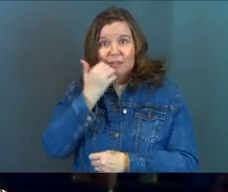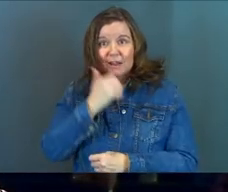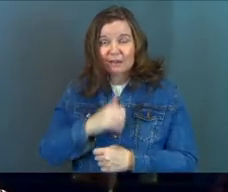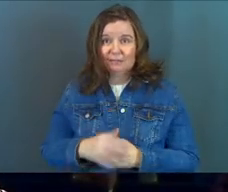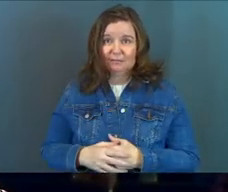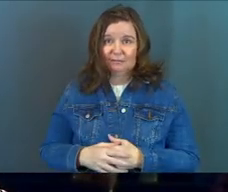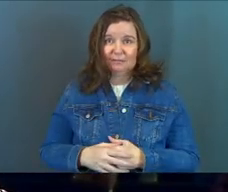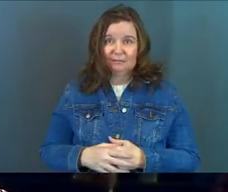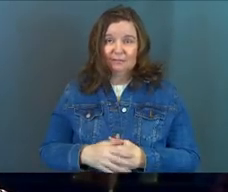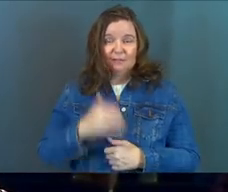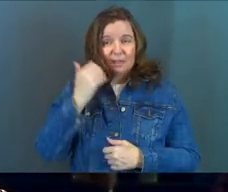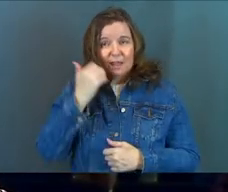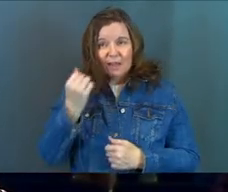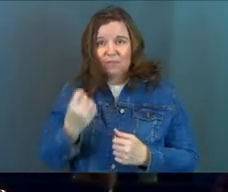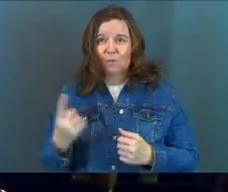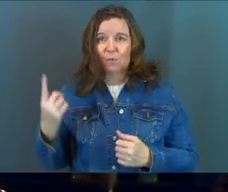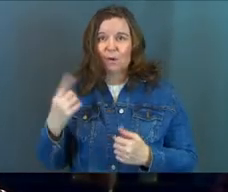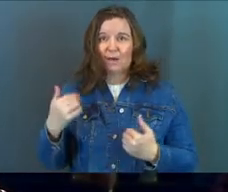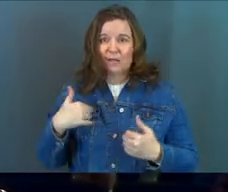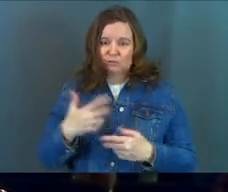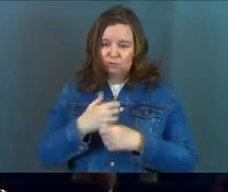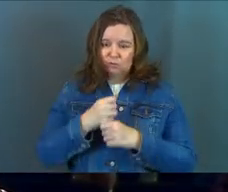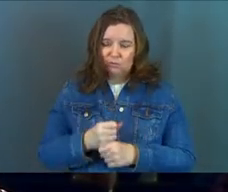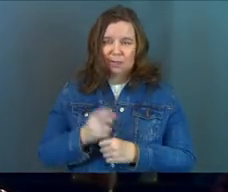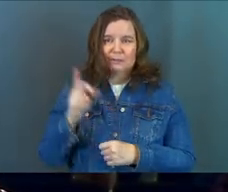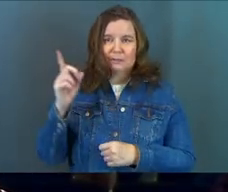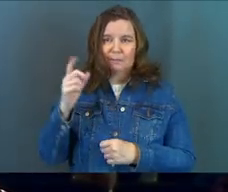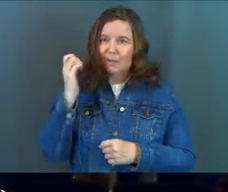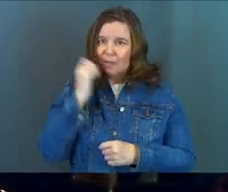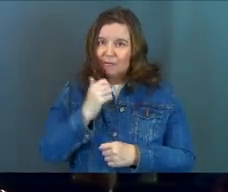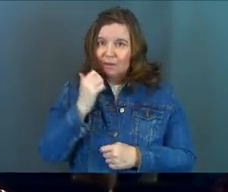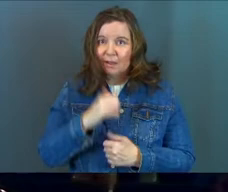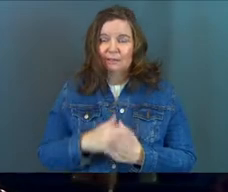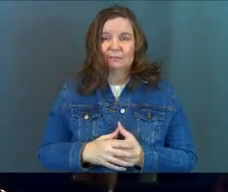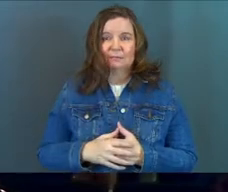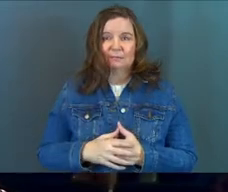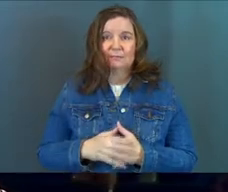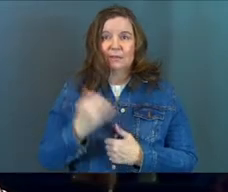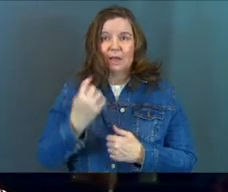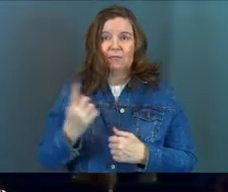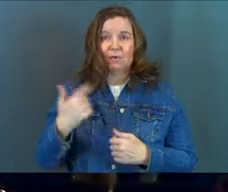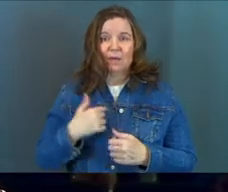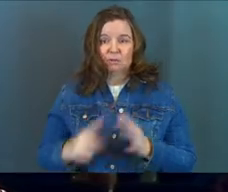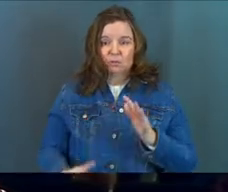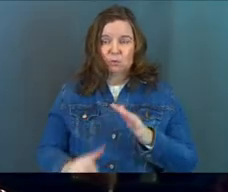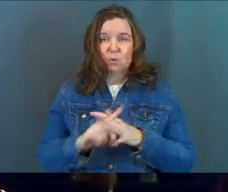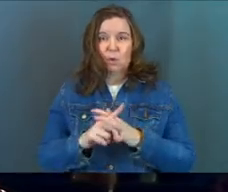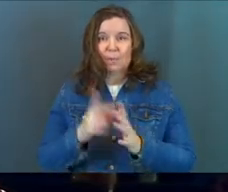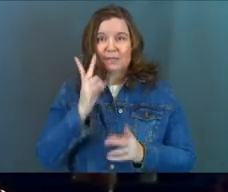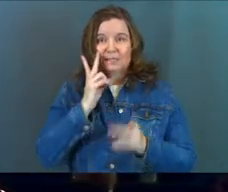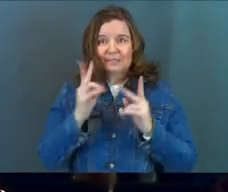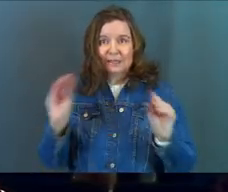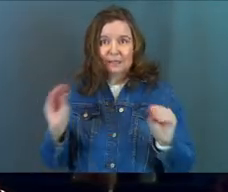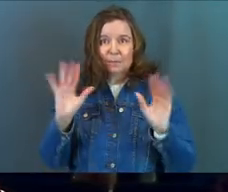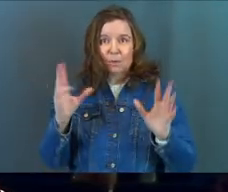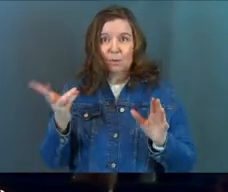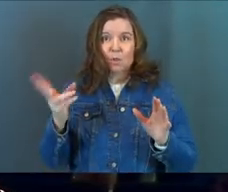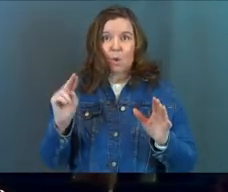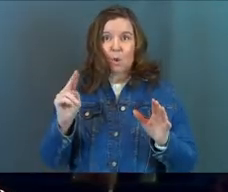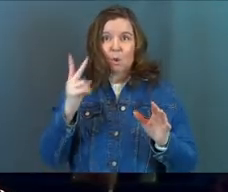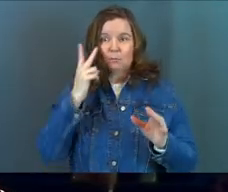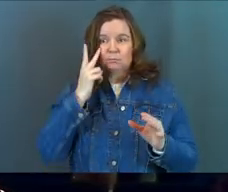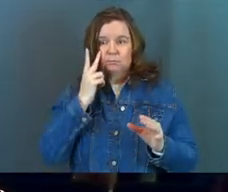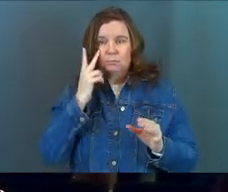day. Everybody has to trust him every day. Everybody has to show up and see the miracle with their own